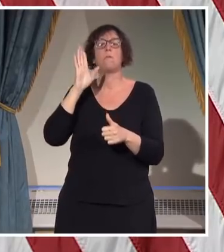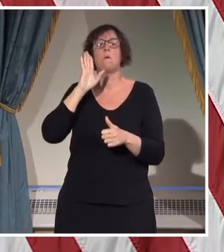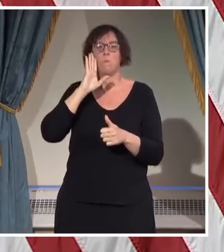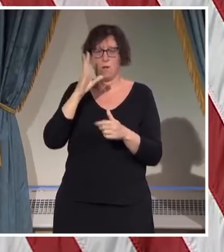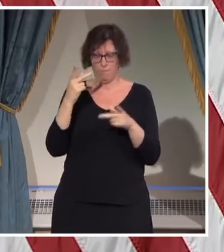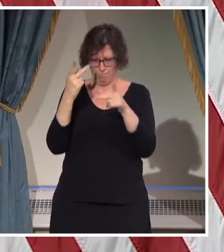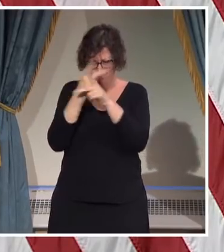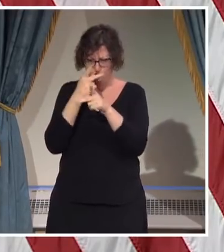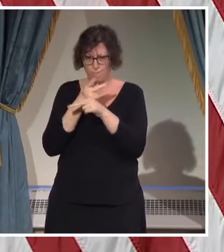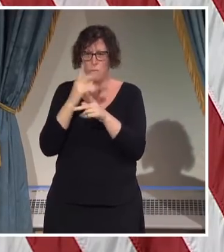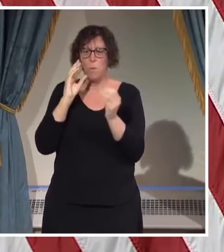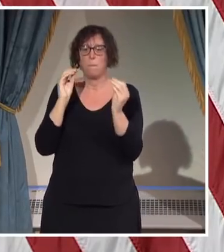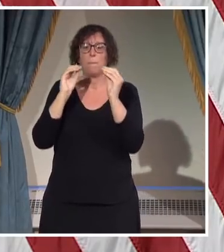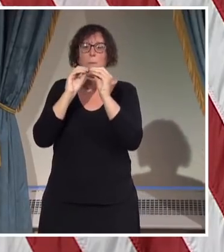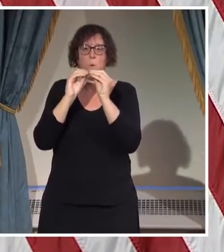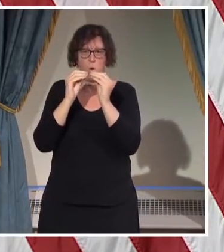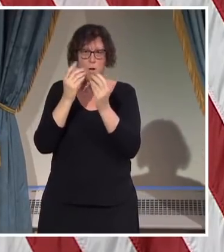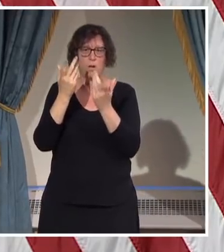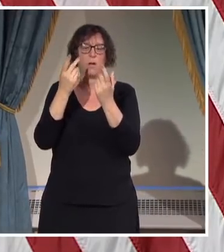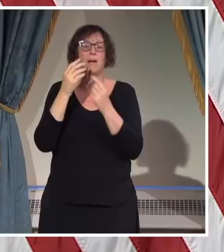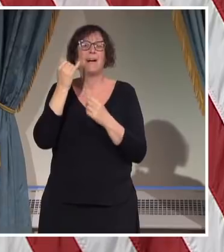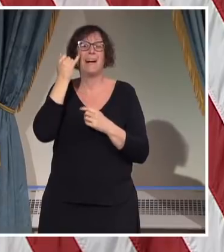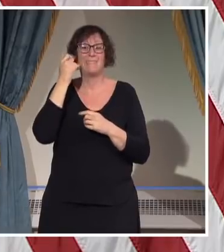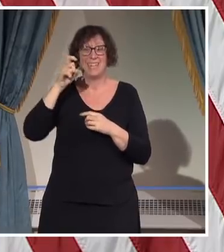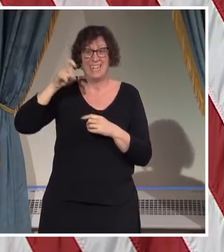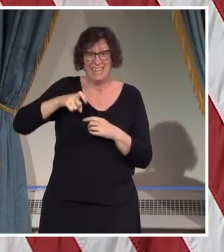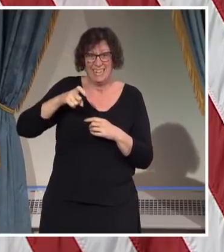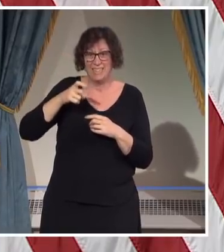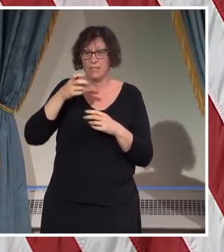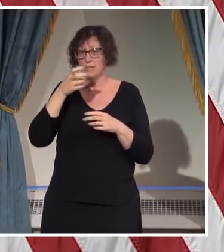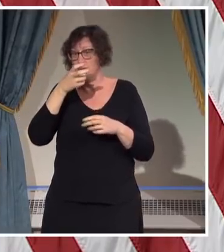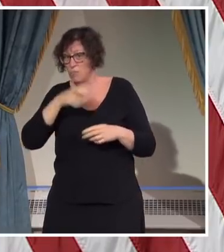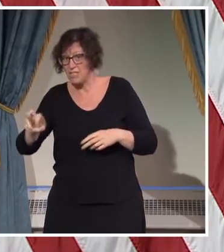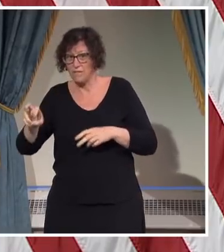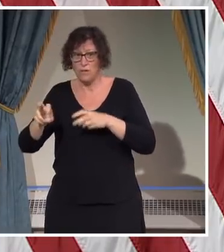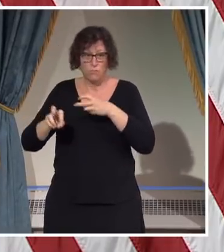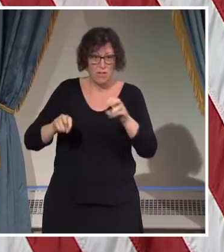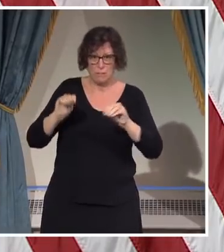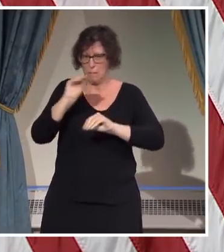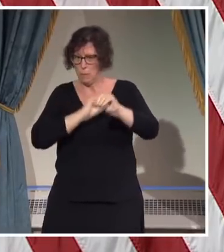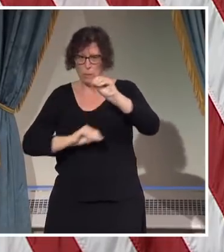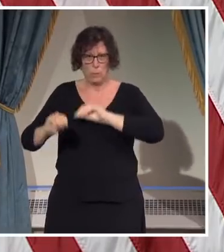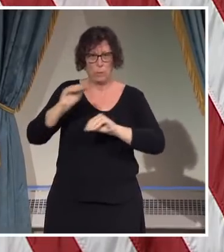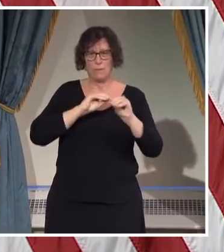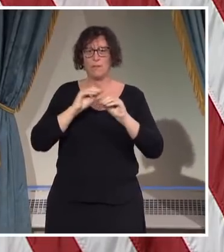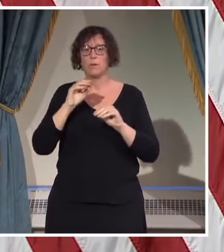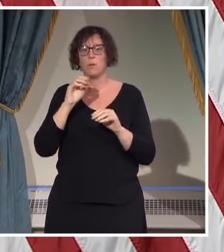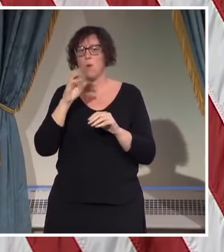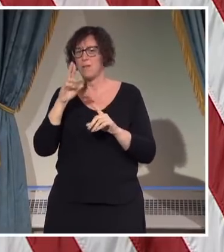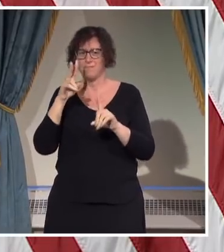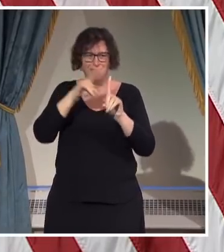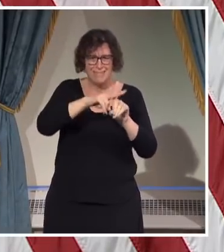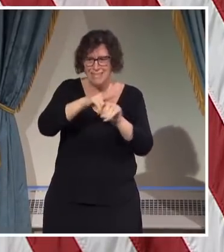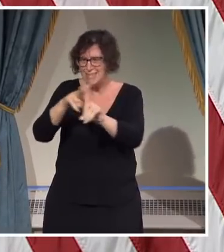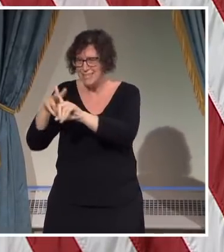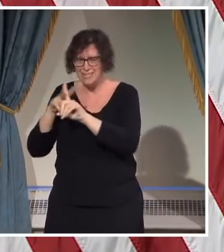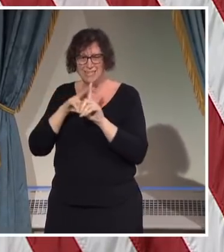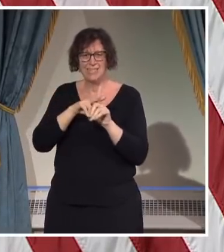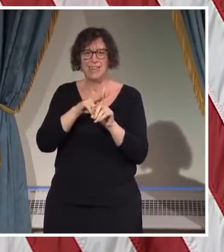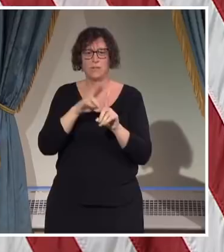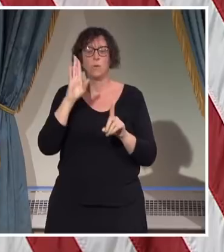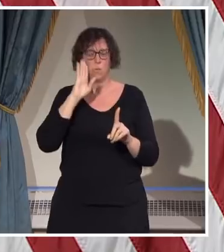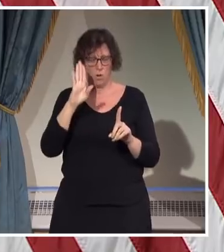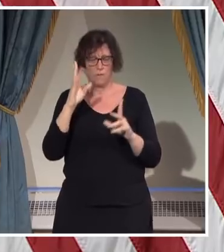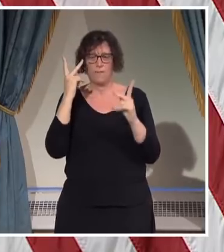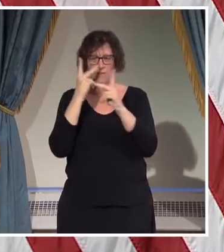knowing how to move folks around to compensate for different situations. So I'm confident about that at this point, and we'll